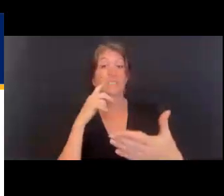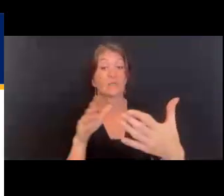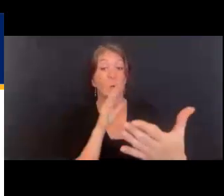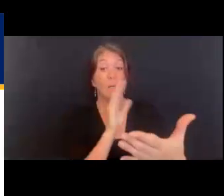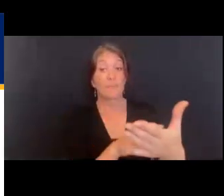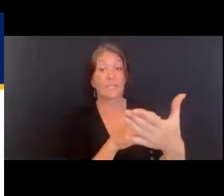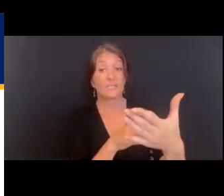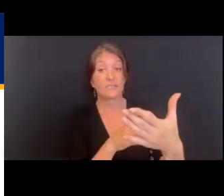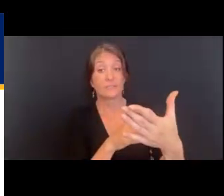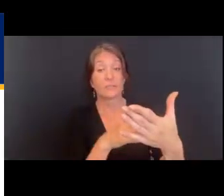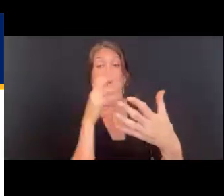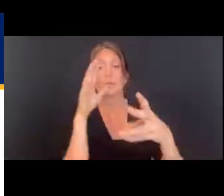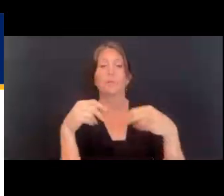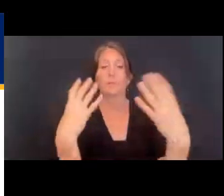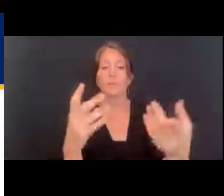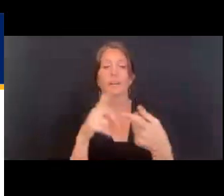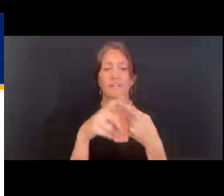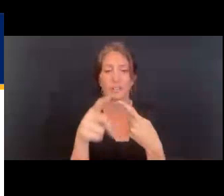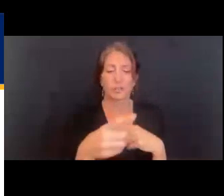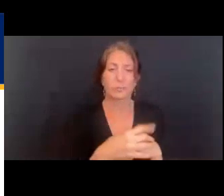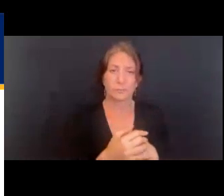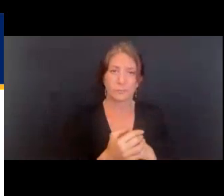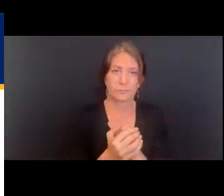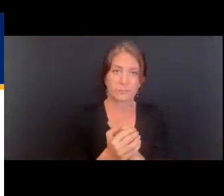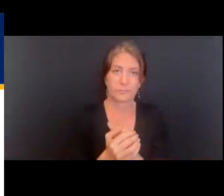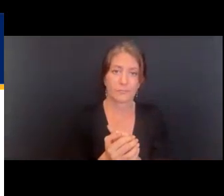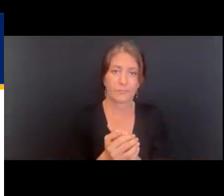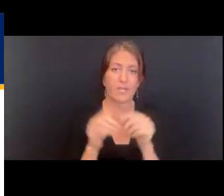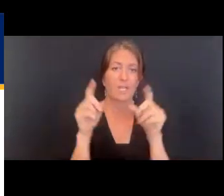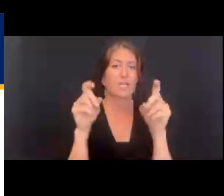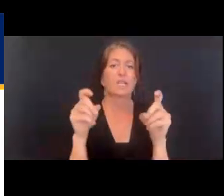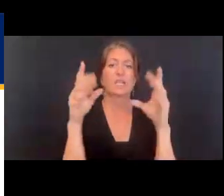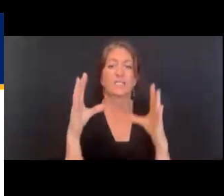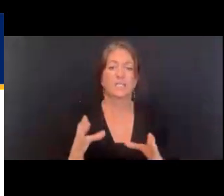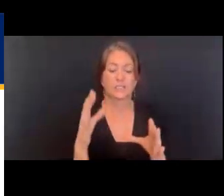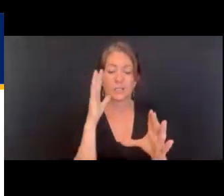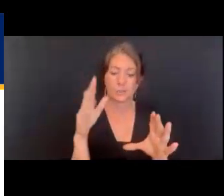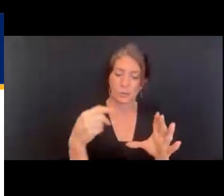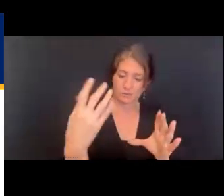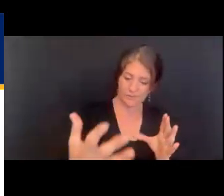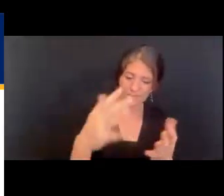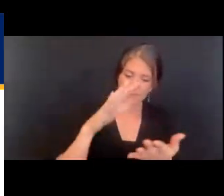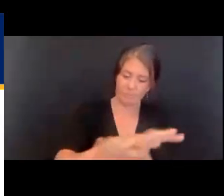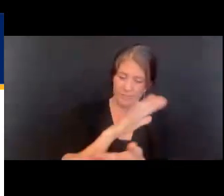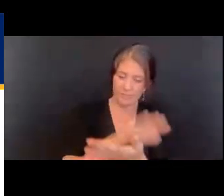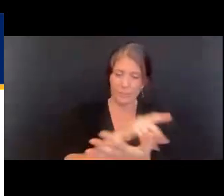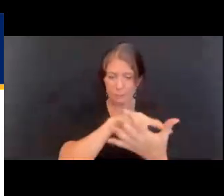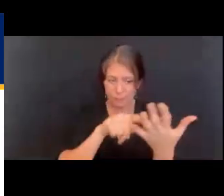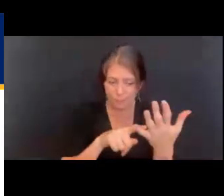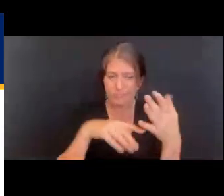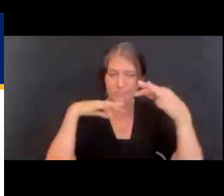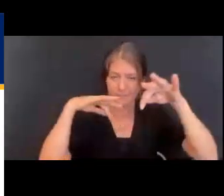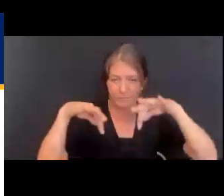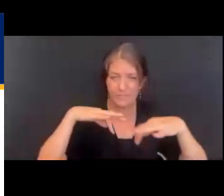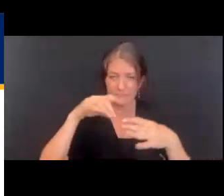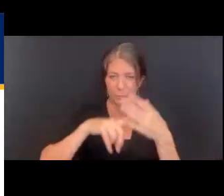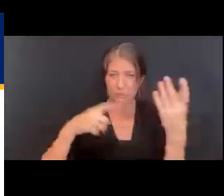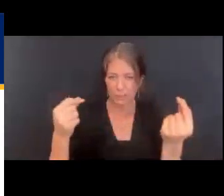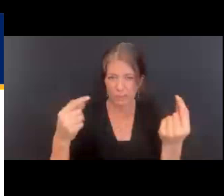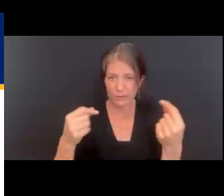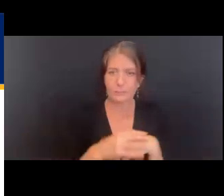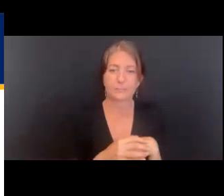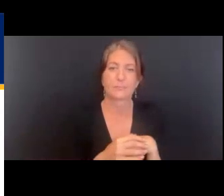to the participant, and our assessors leave participants with a sheet that provides instructions on what to do next. Participants